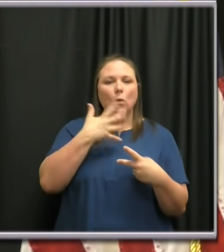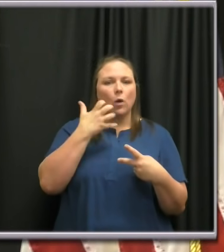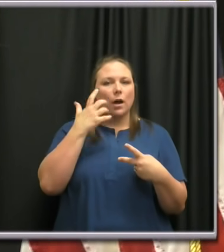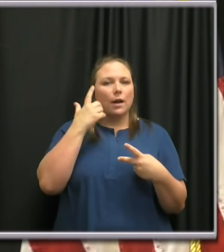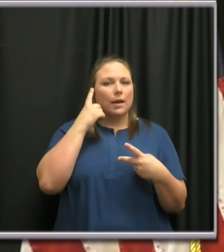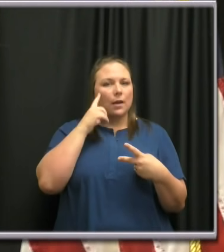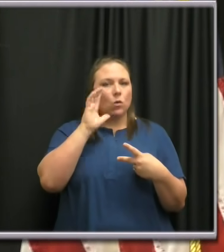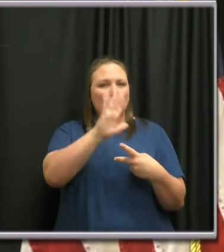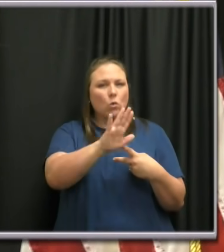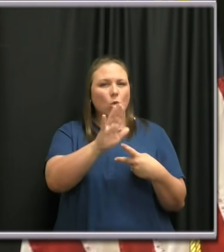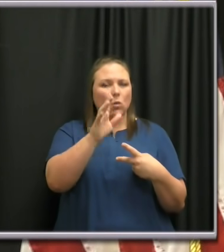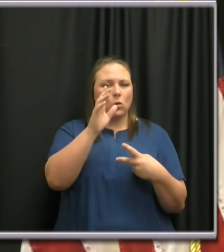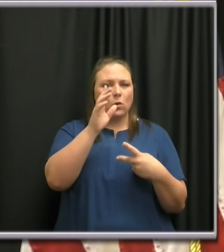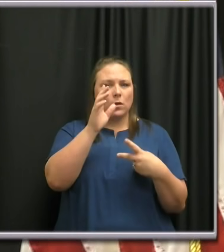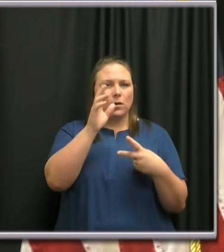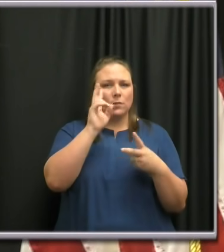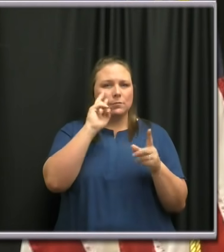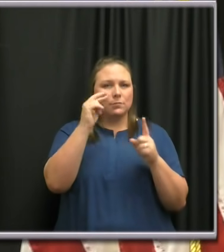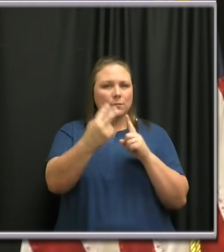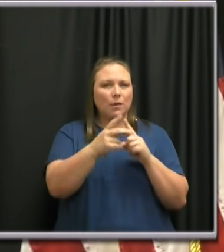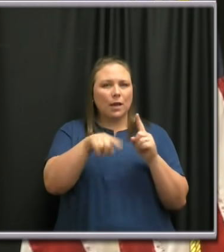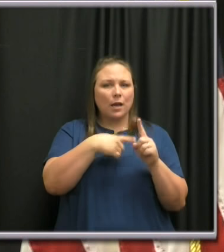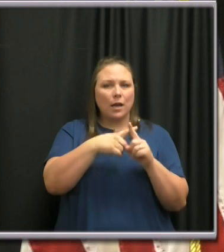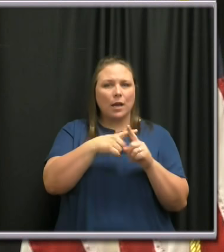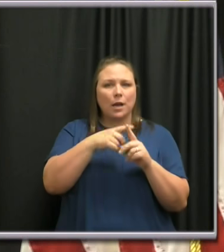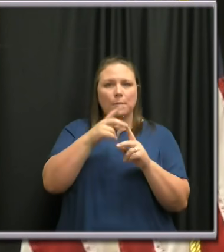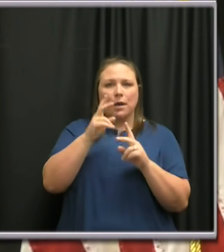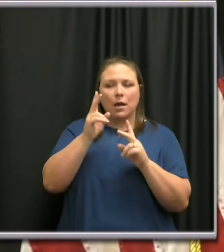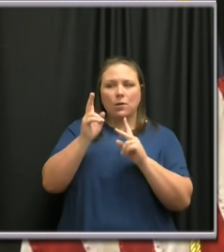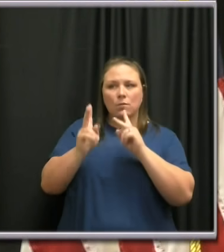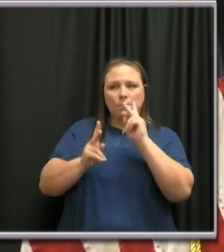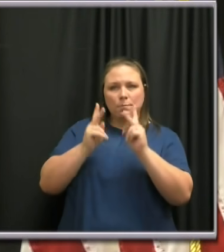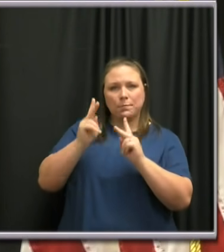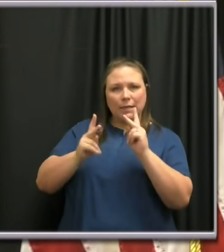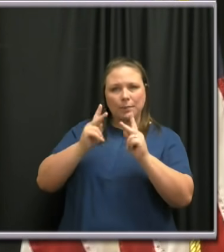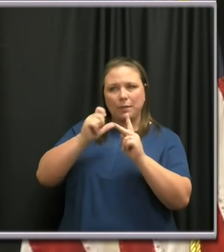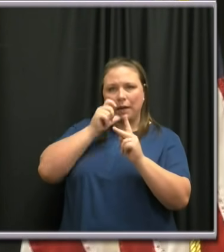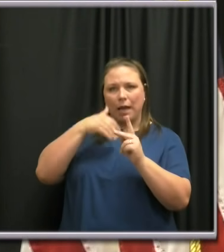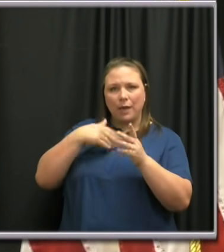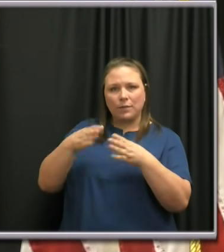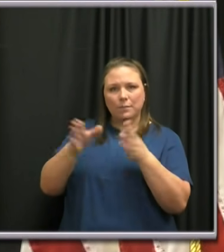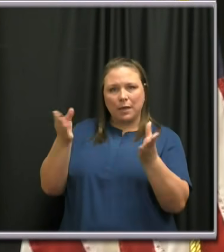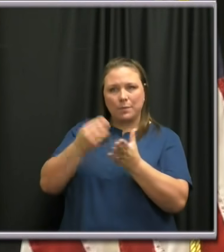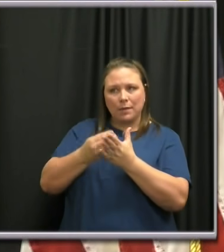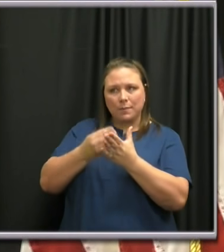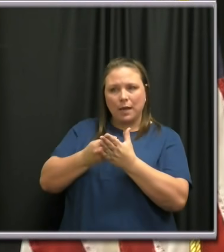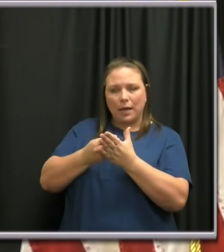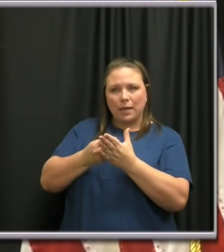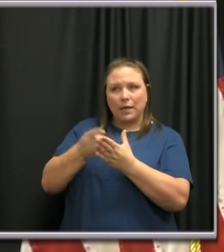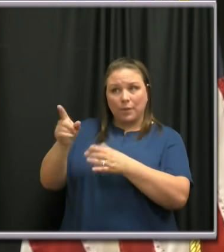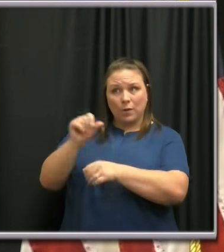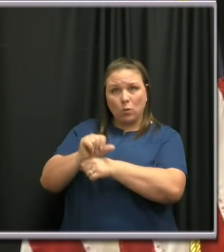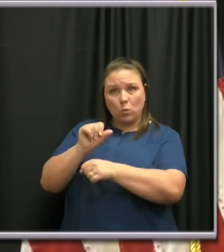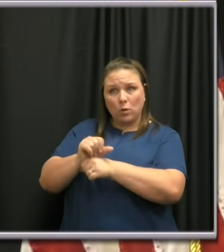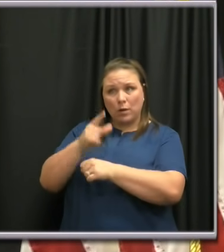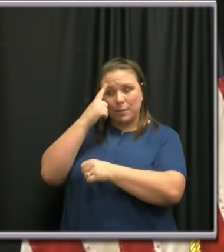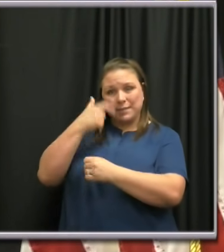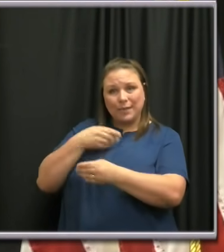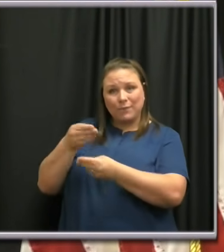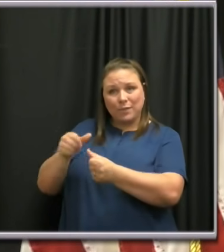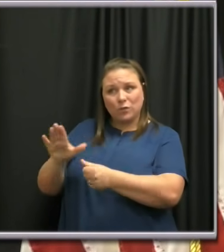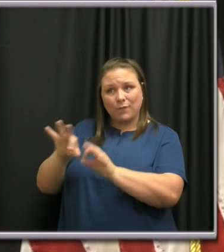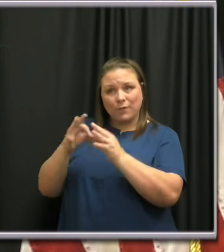hear her thoughts again on the undocumented workers not getting public money, so they're working because they've got to feed their